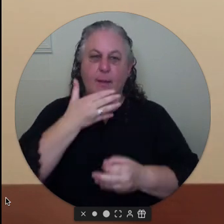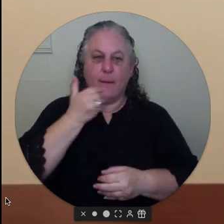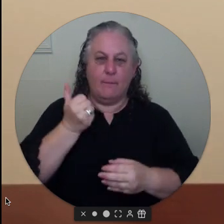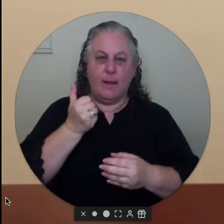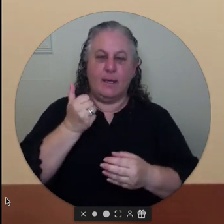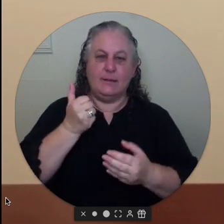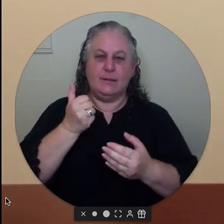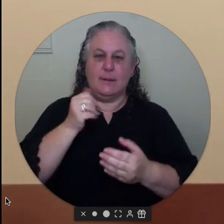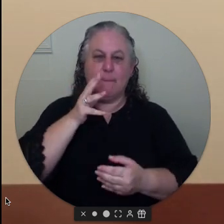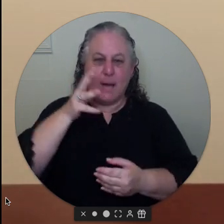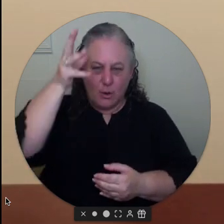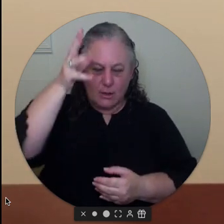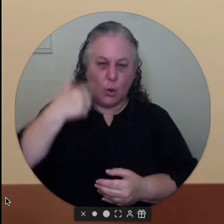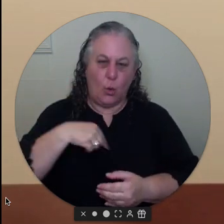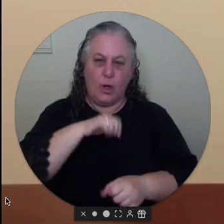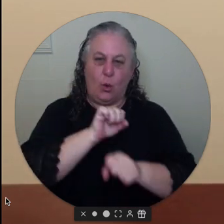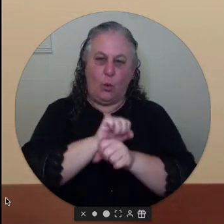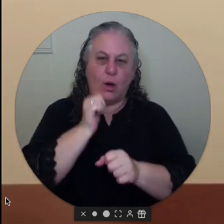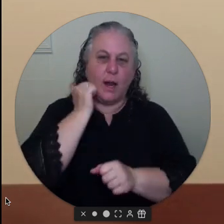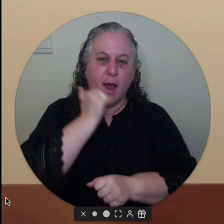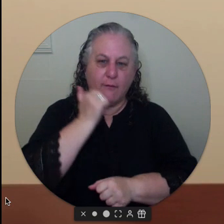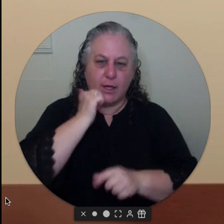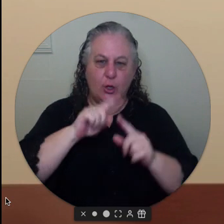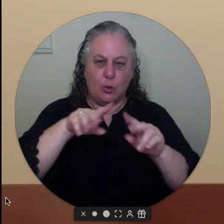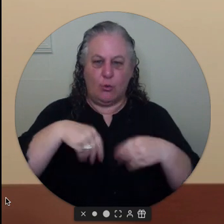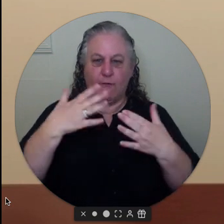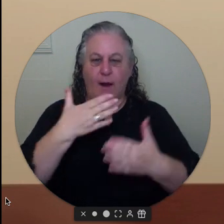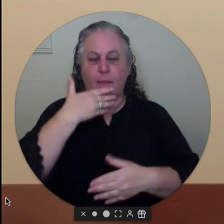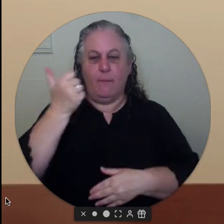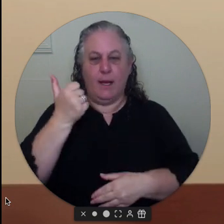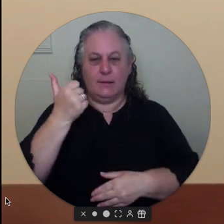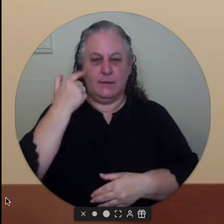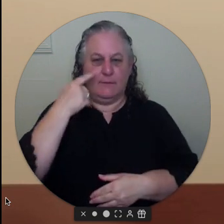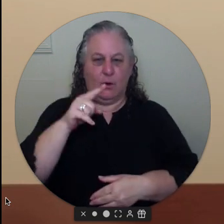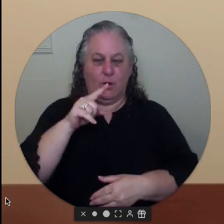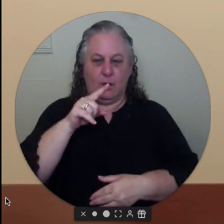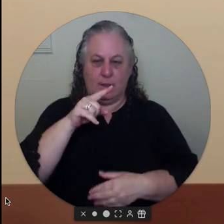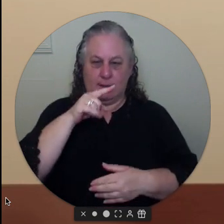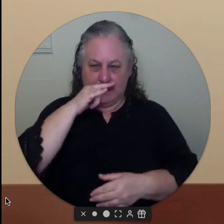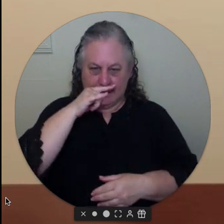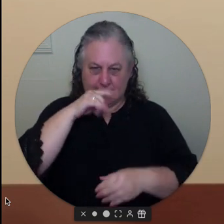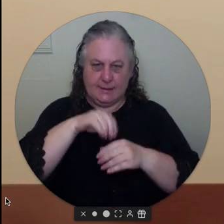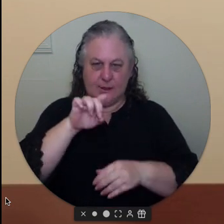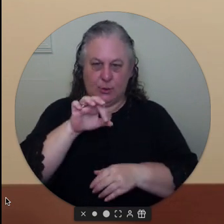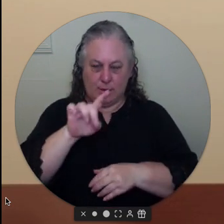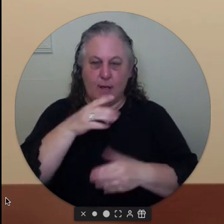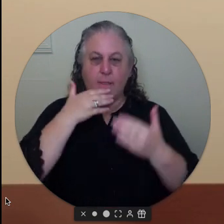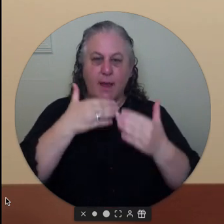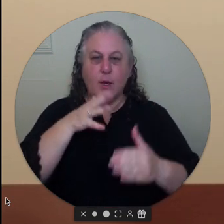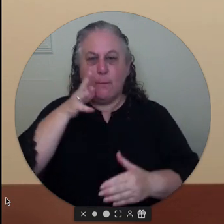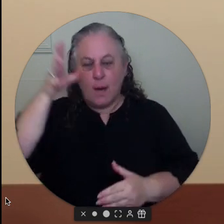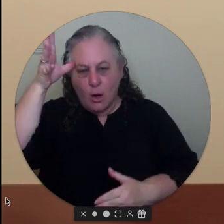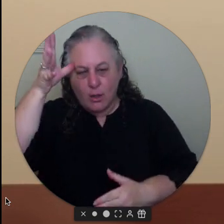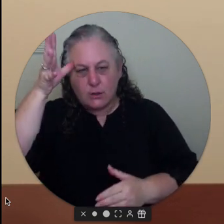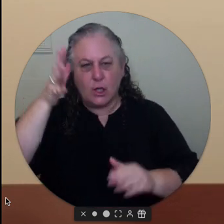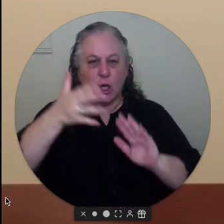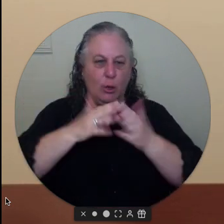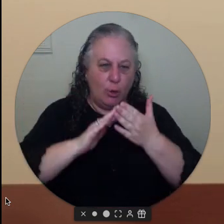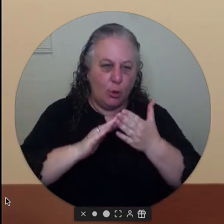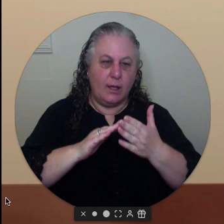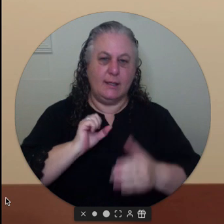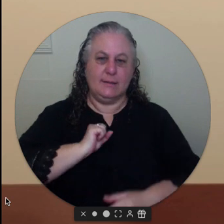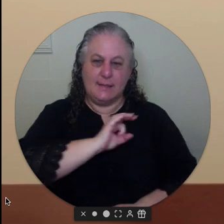work every single day to provide the best for them in Downey Unified. Thank you, parents. Thank you, community. Thank you to all of our staff